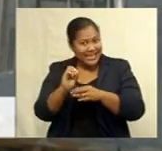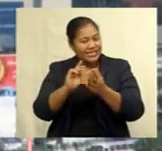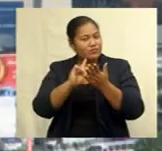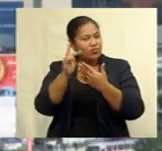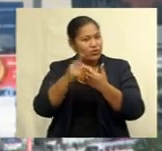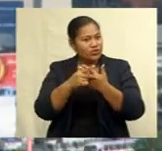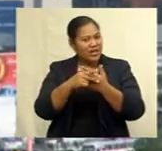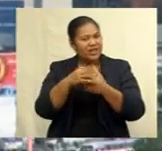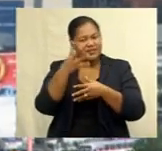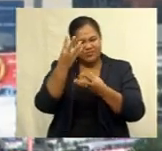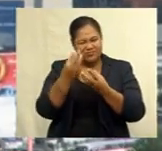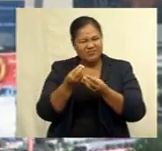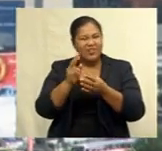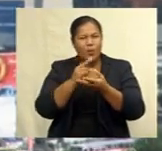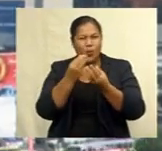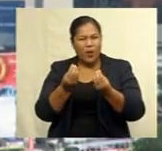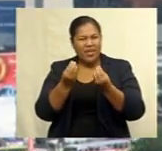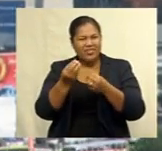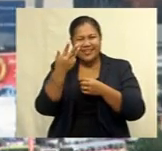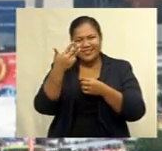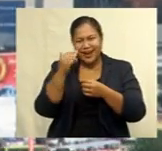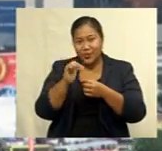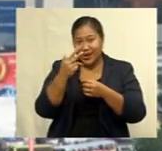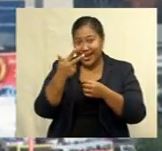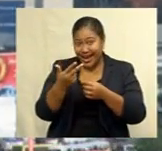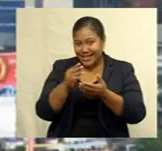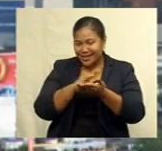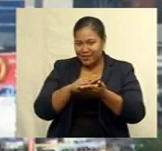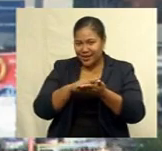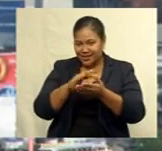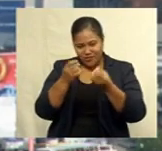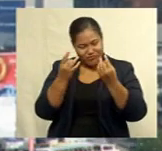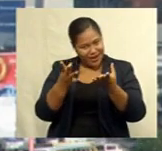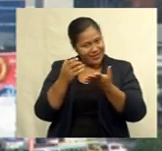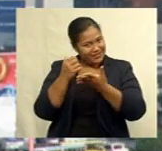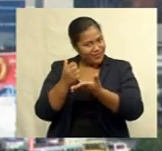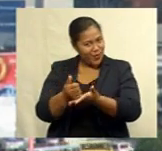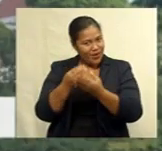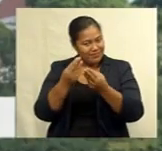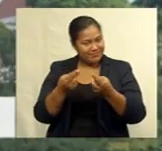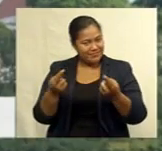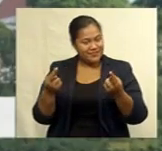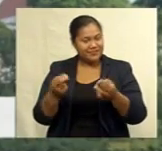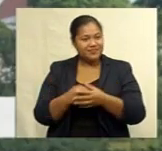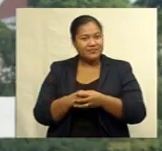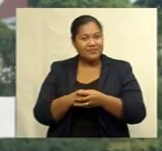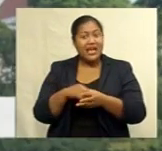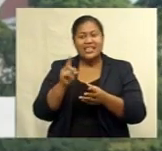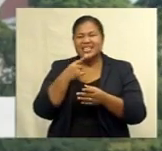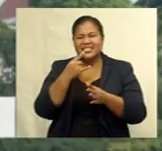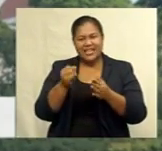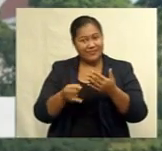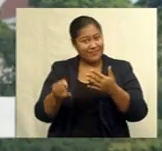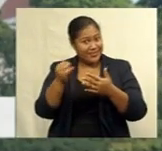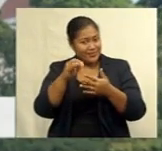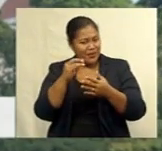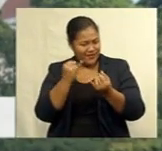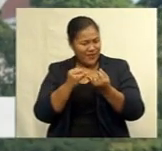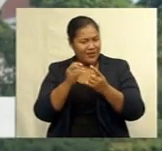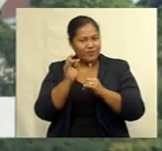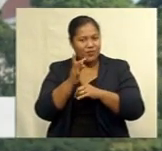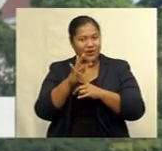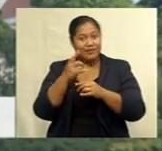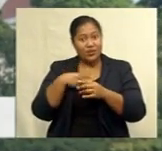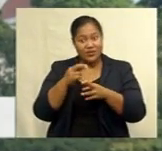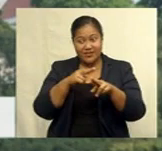at $1.8 billion ready to be materialized. He says the investments are critically important now as Fiji is